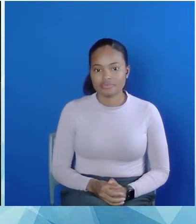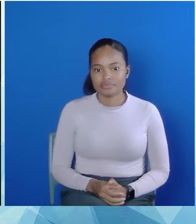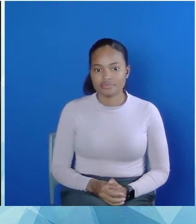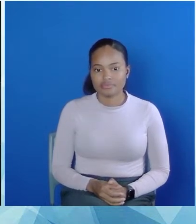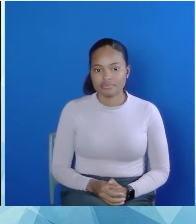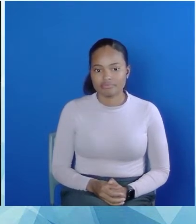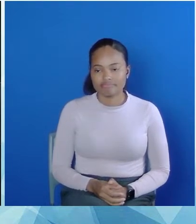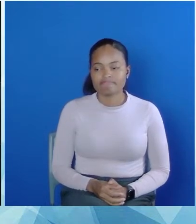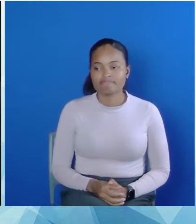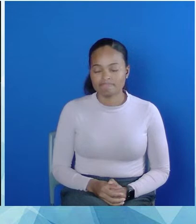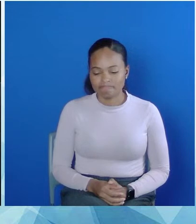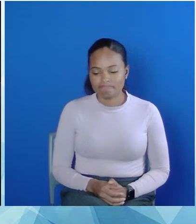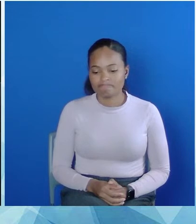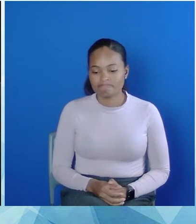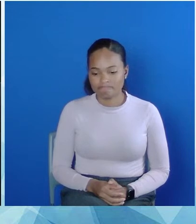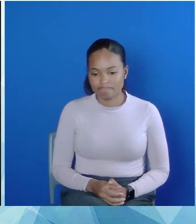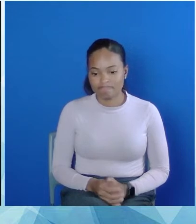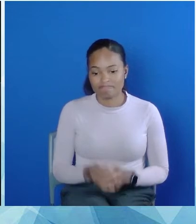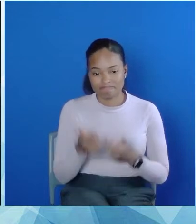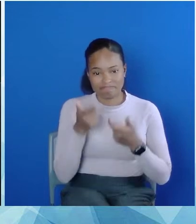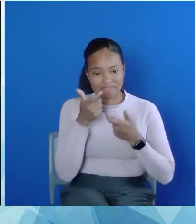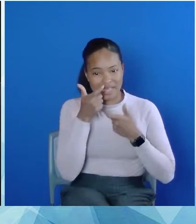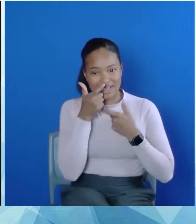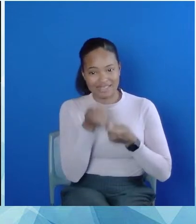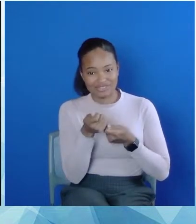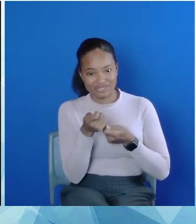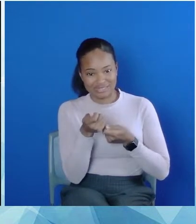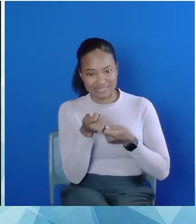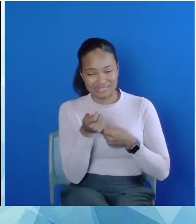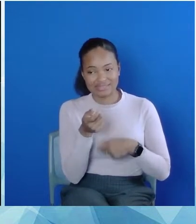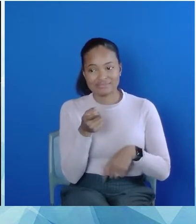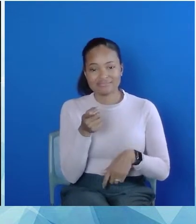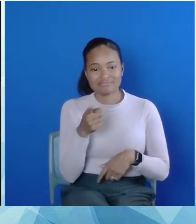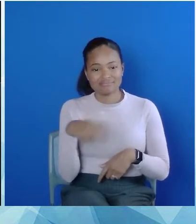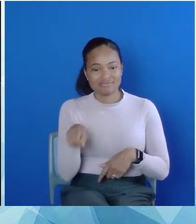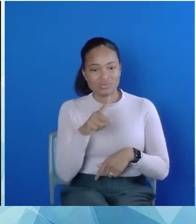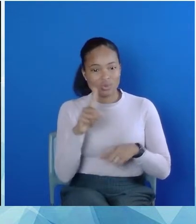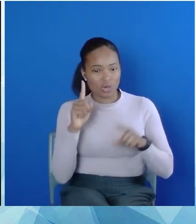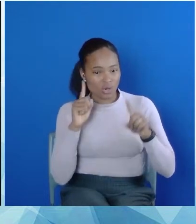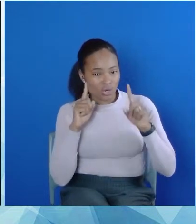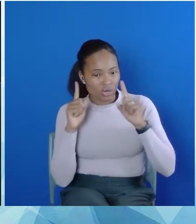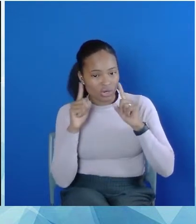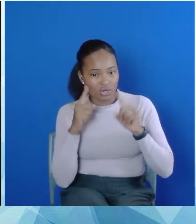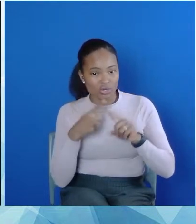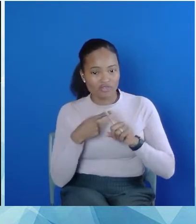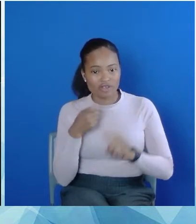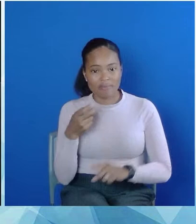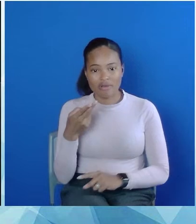It is interesting, you just heard from Harvey